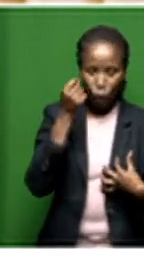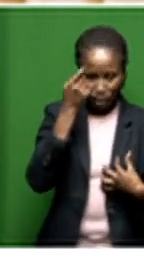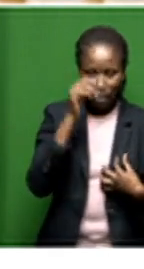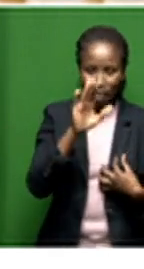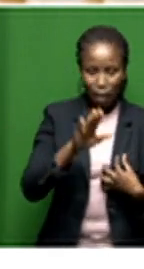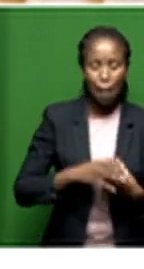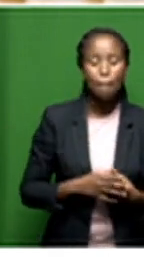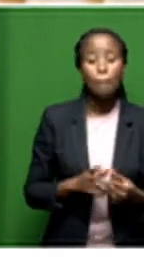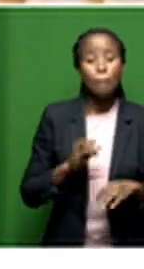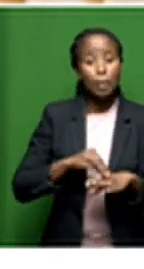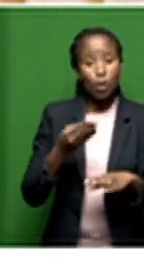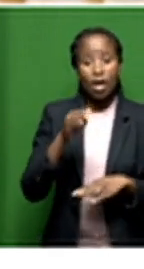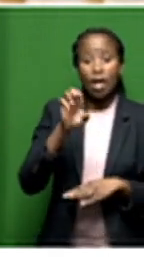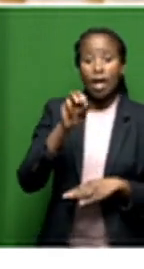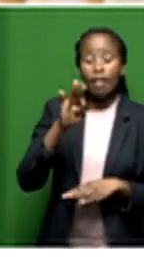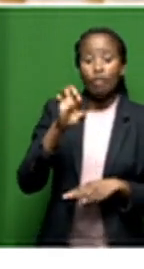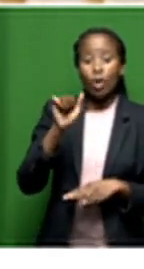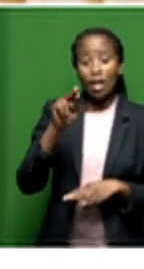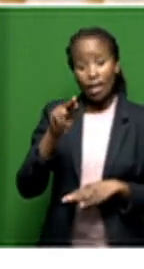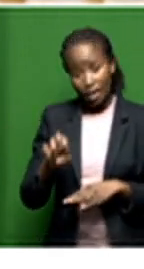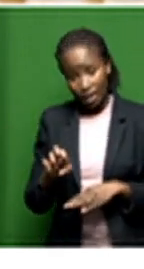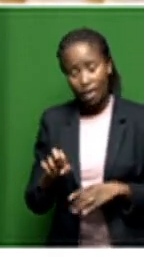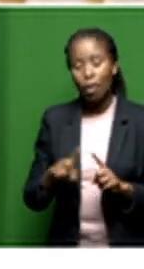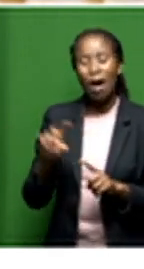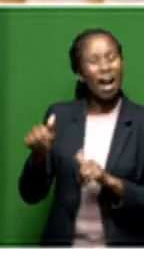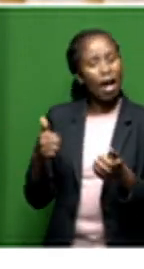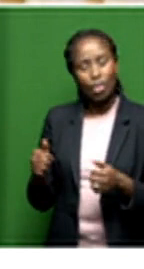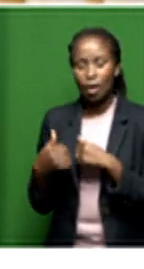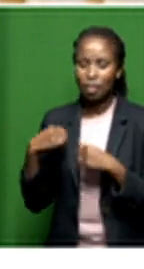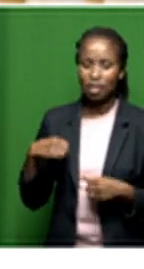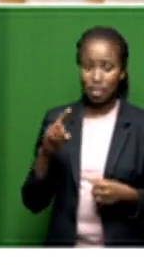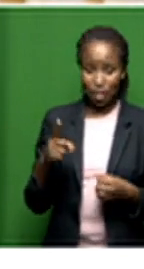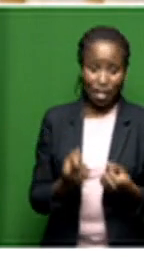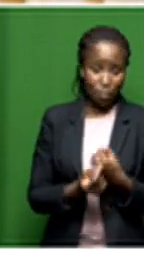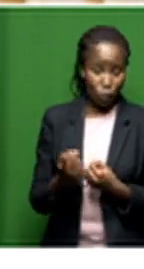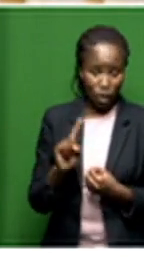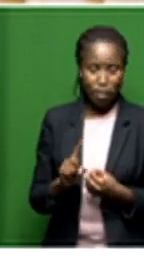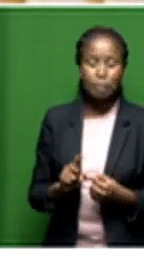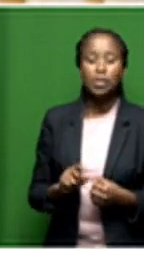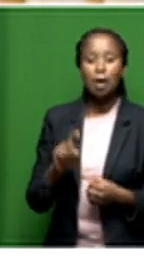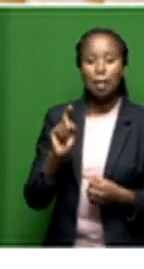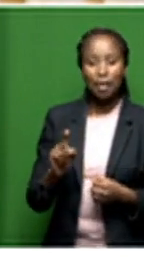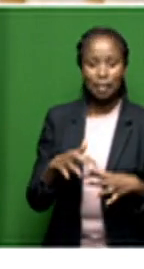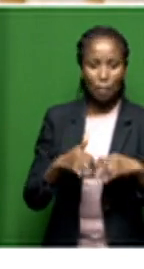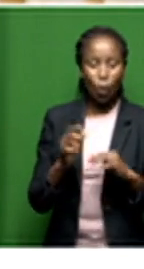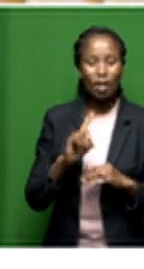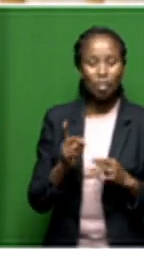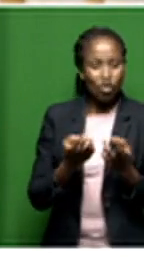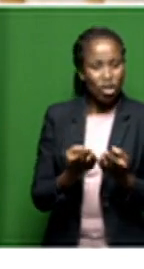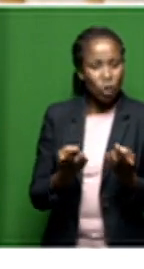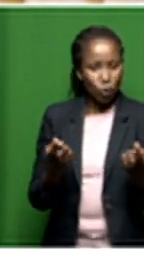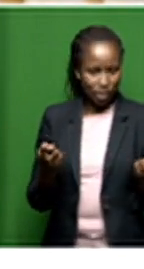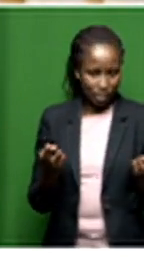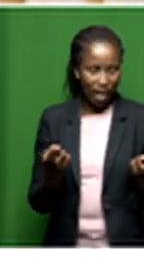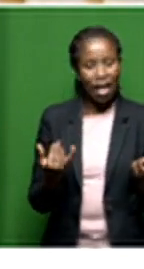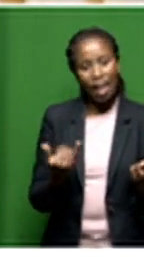about Emfuleni, and certainly any municipality, I believe, played as administration, is one's got to consider the resources. I'm talking about the